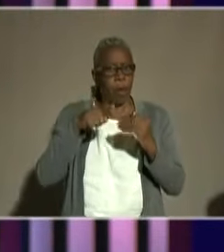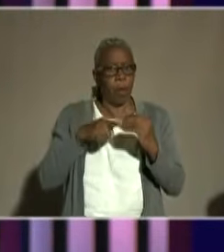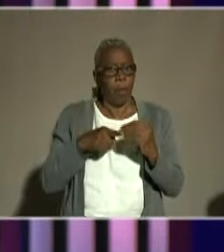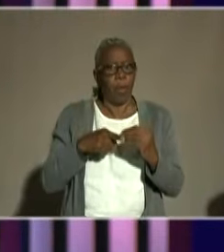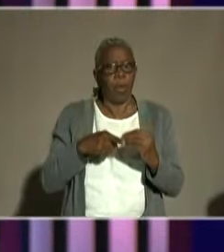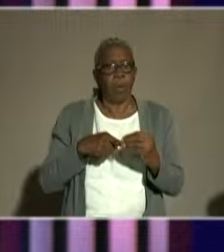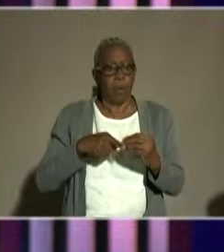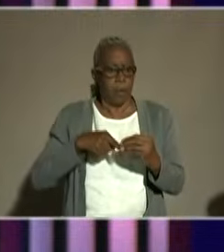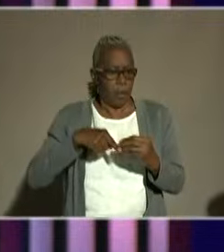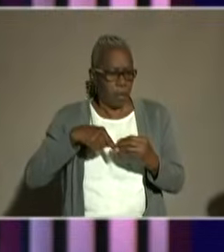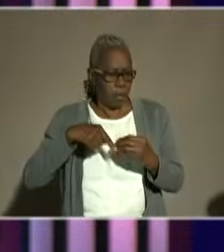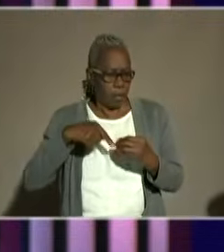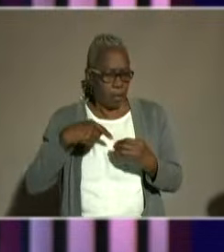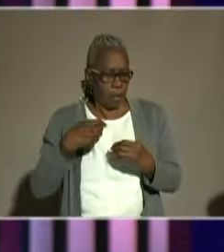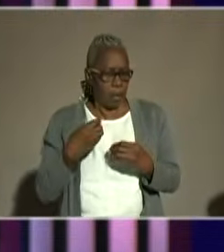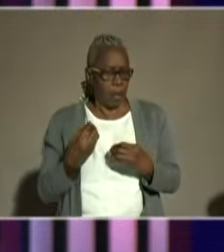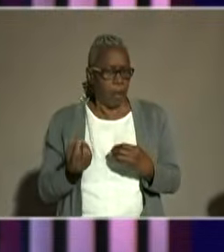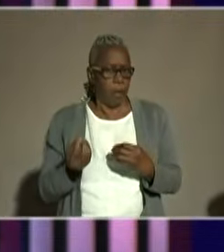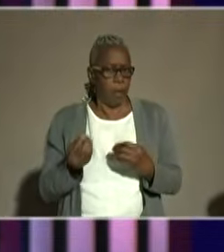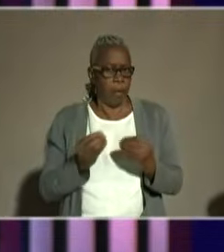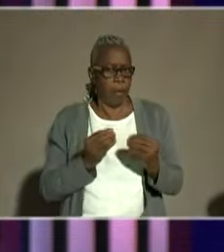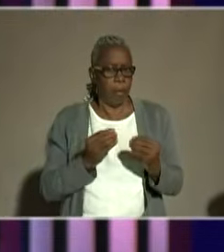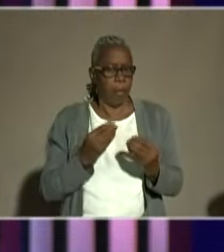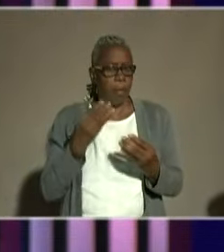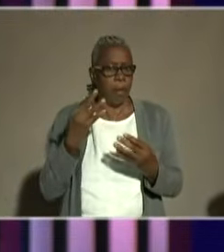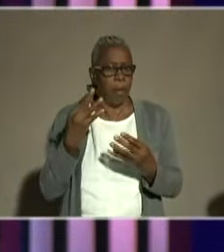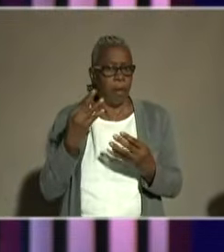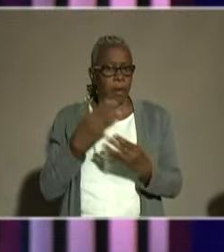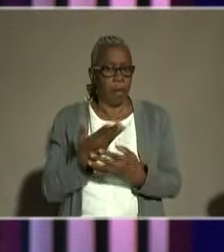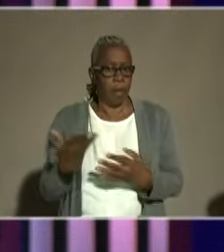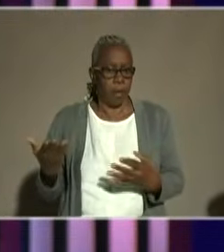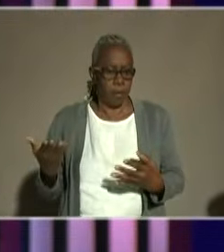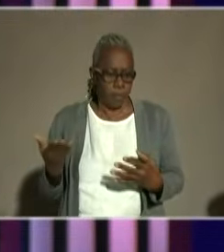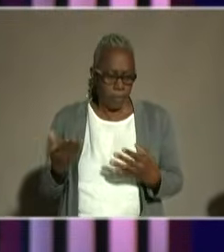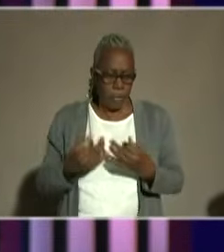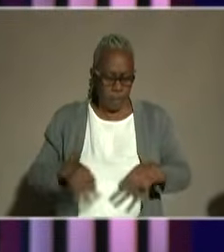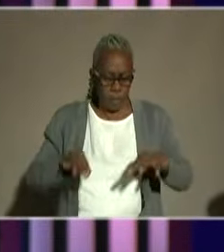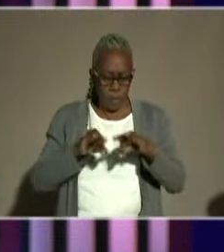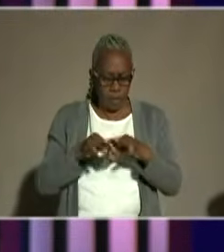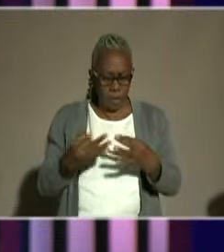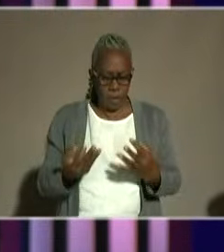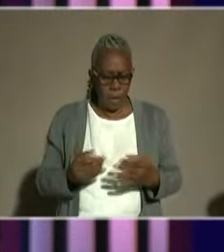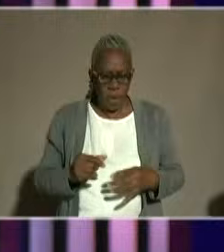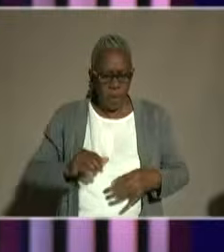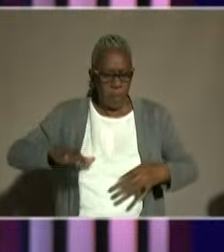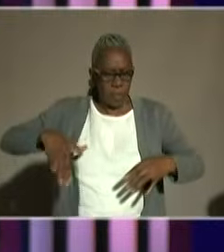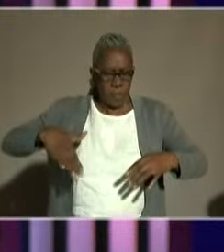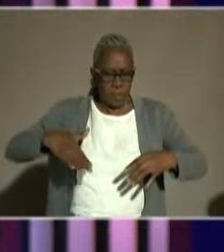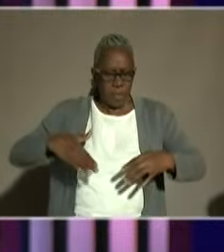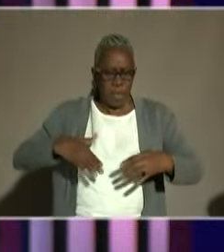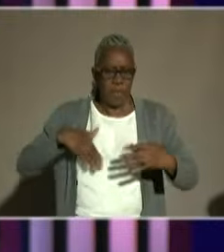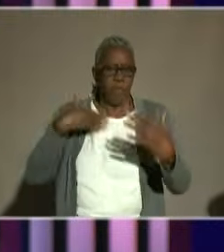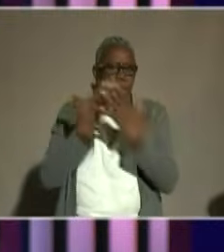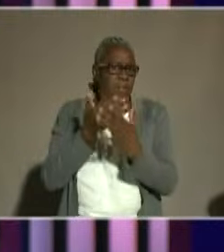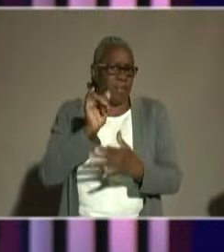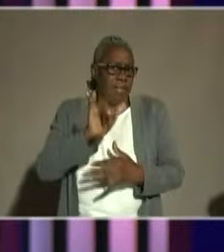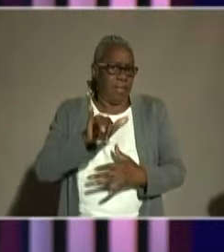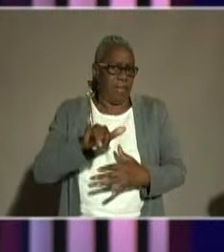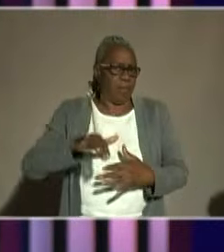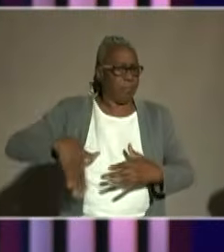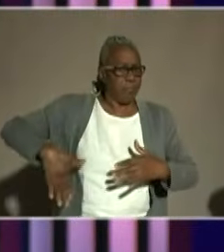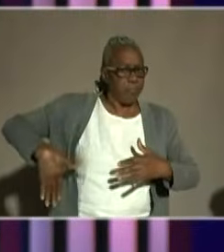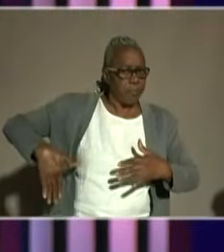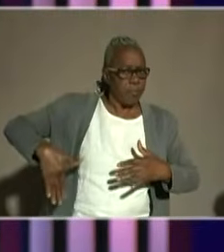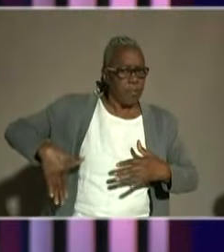on critical issues. And we have not been able to achieve that consensus yet. on the critical issue of decolonization,